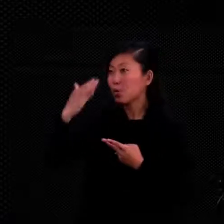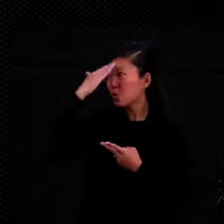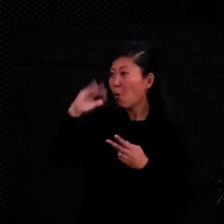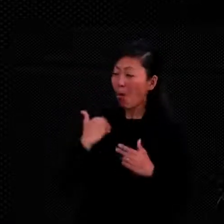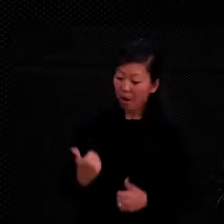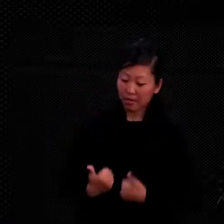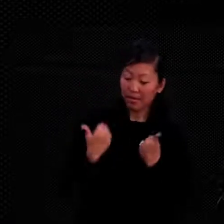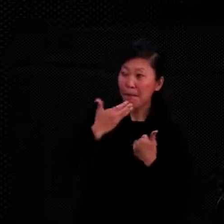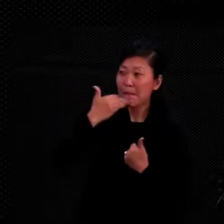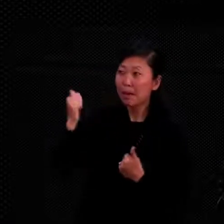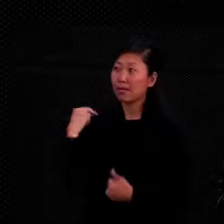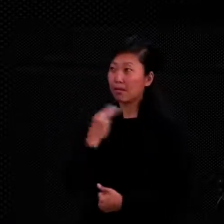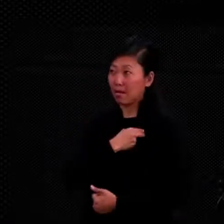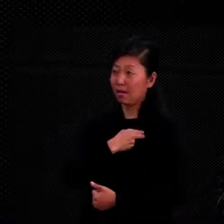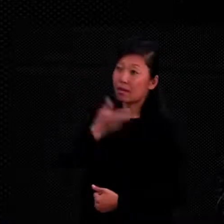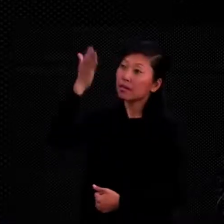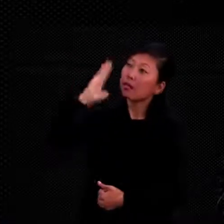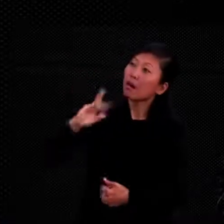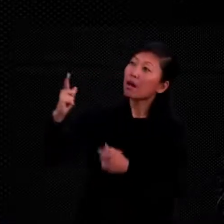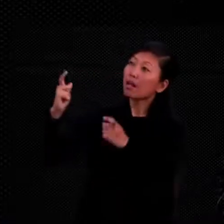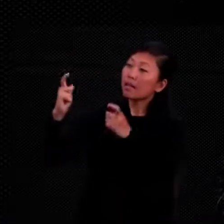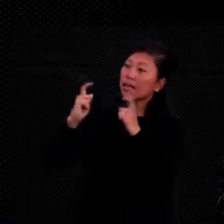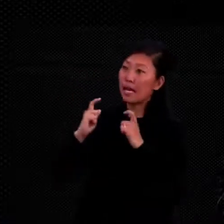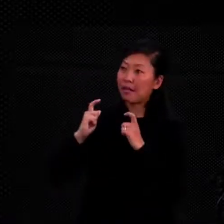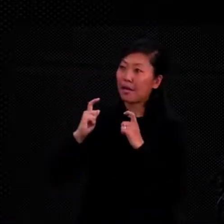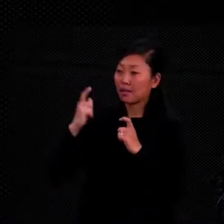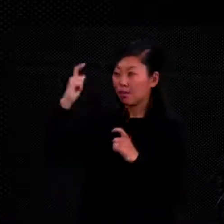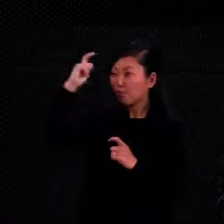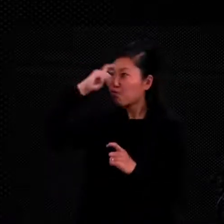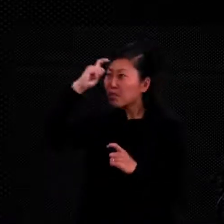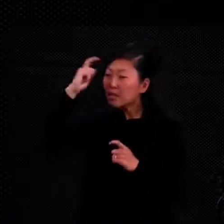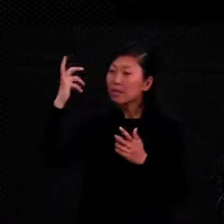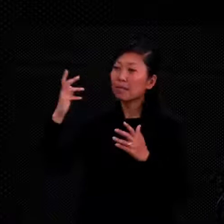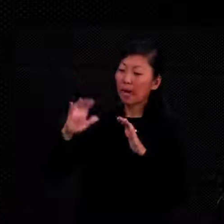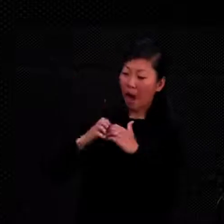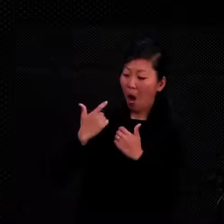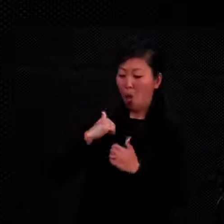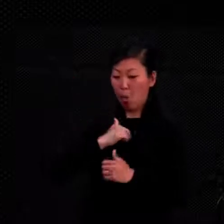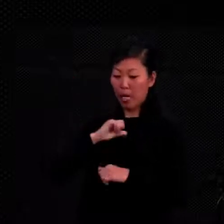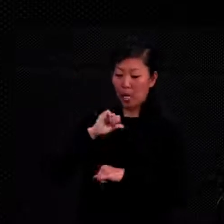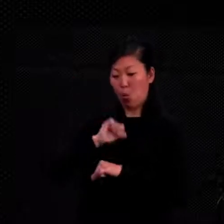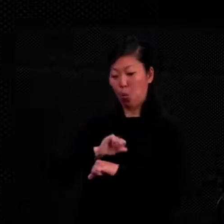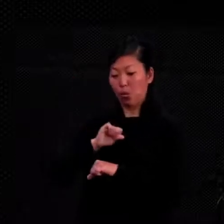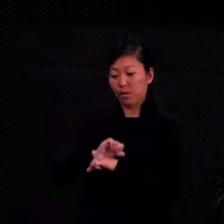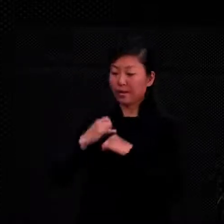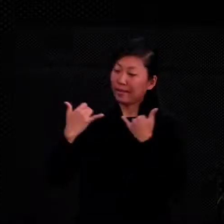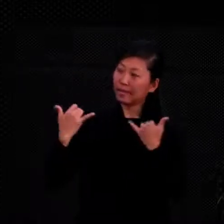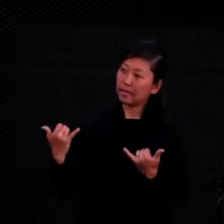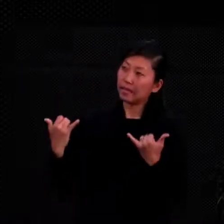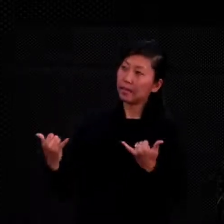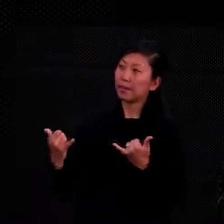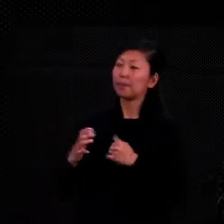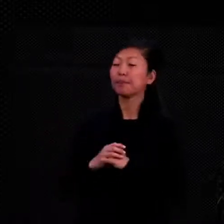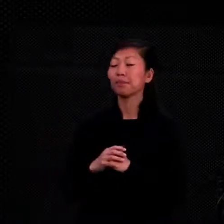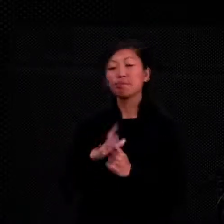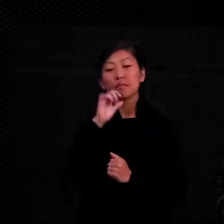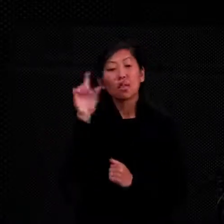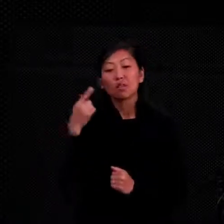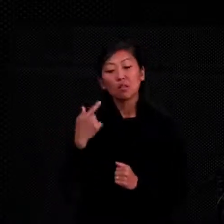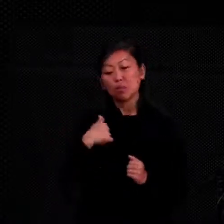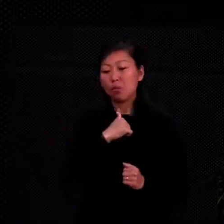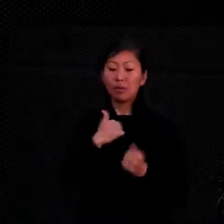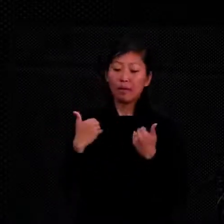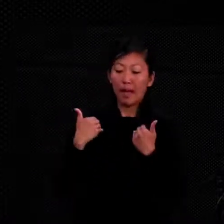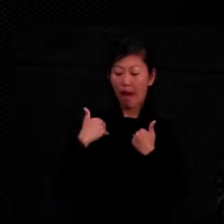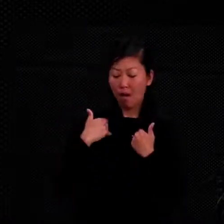we do. And so, God, would you give us insight into how we work today? Not just that we might